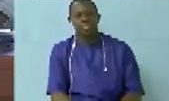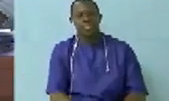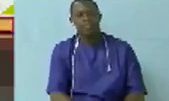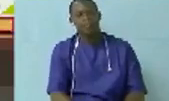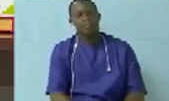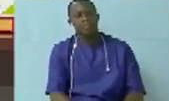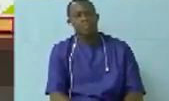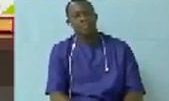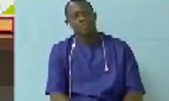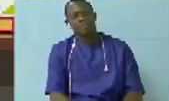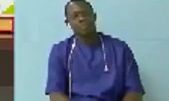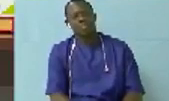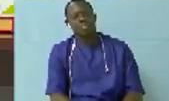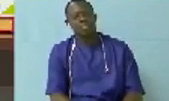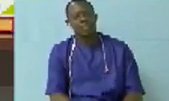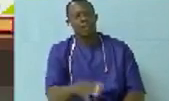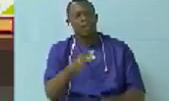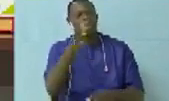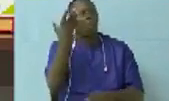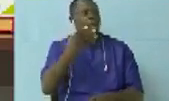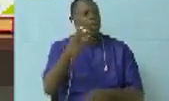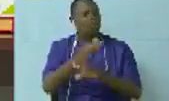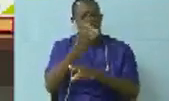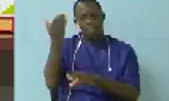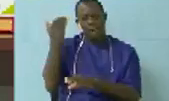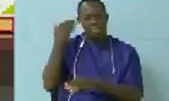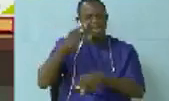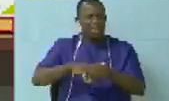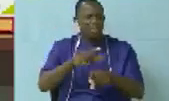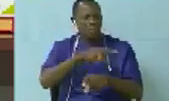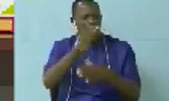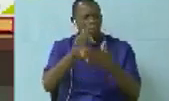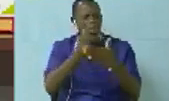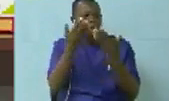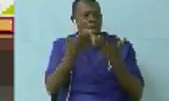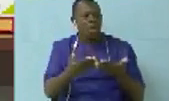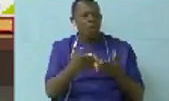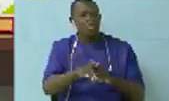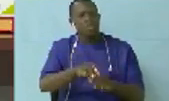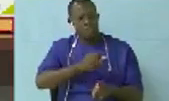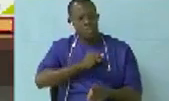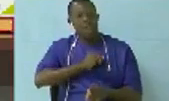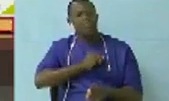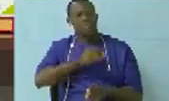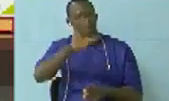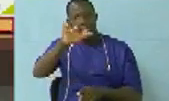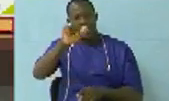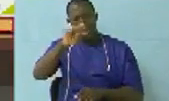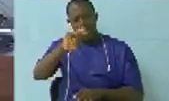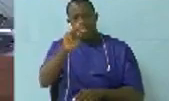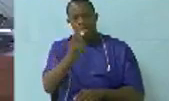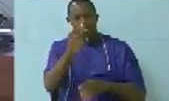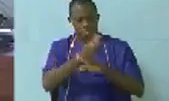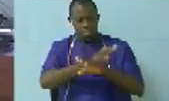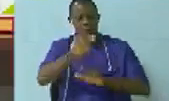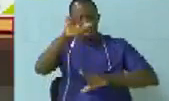ninkaroke. When at that time or now? At that time. At that time it was him. What was his rank? He